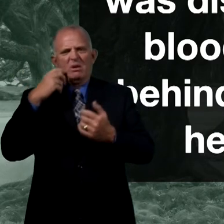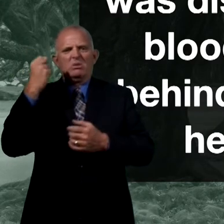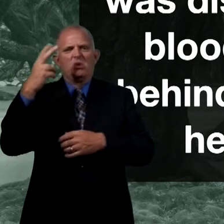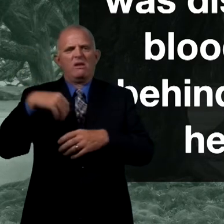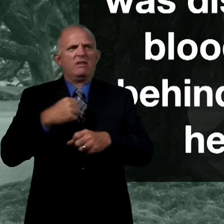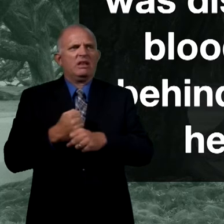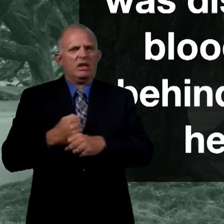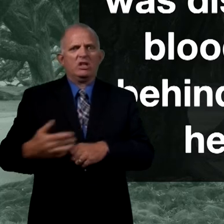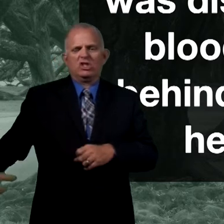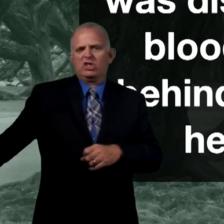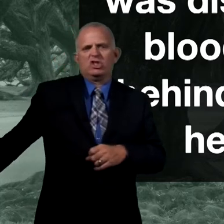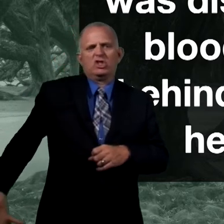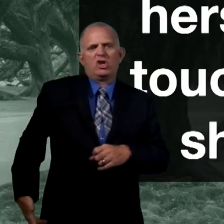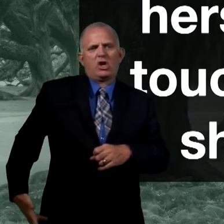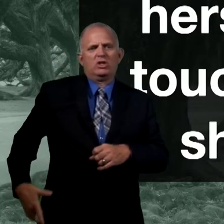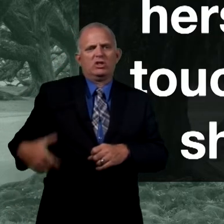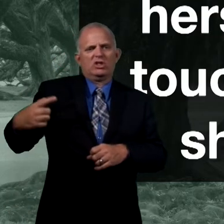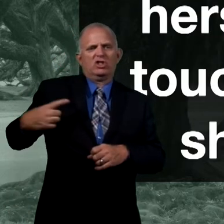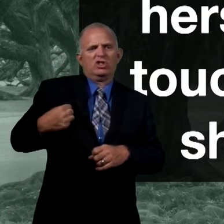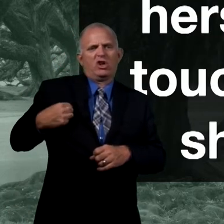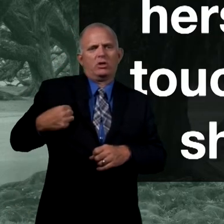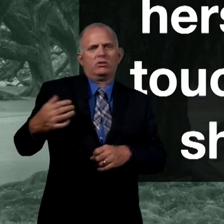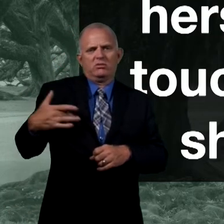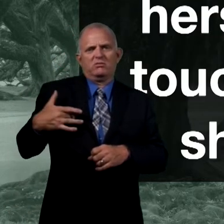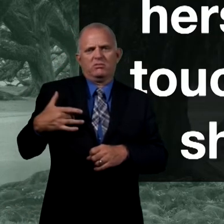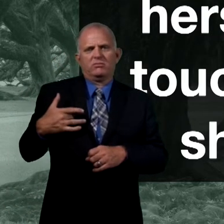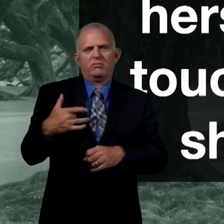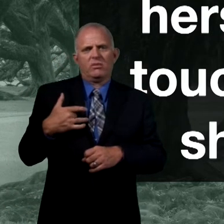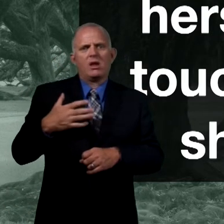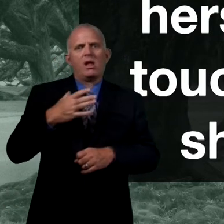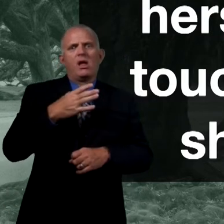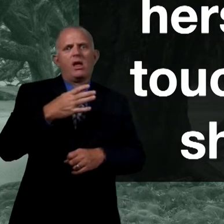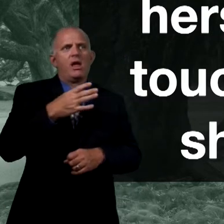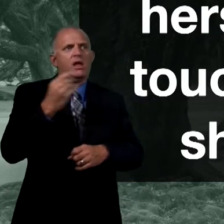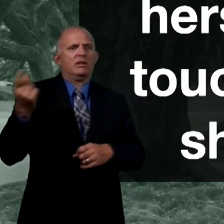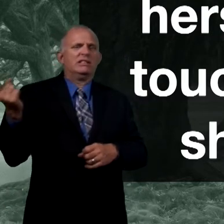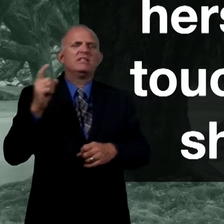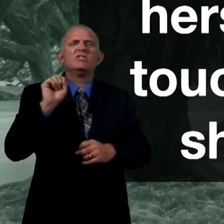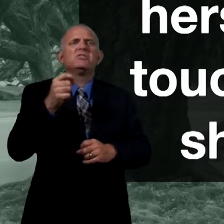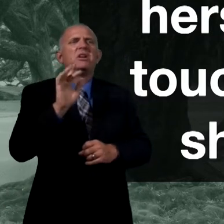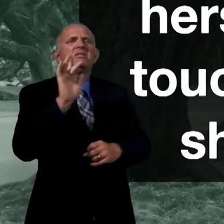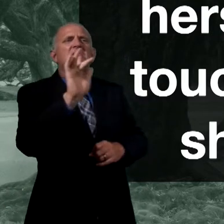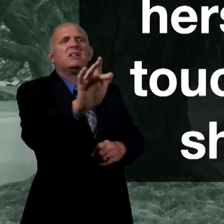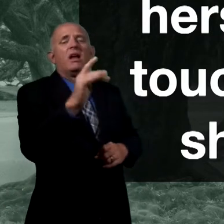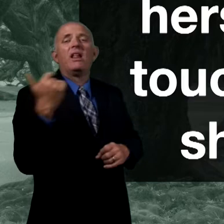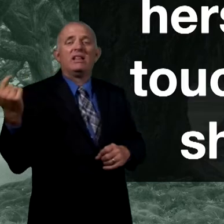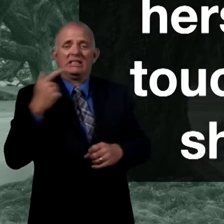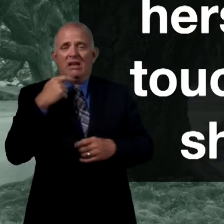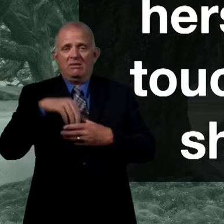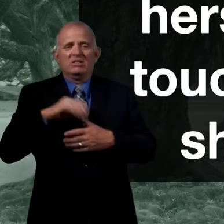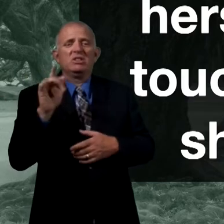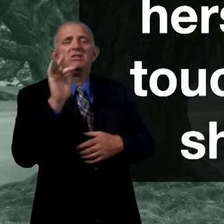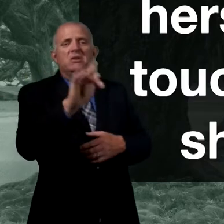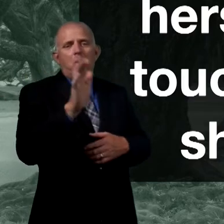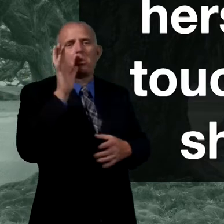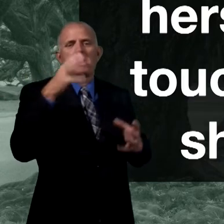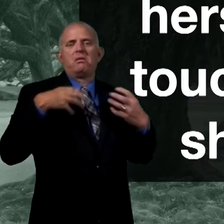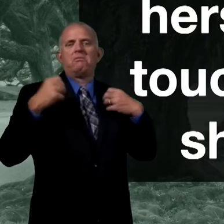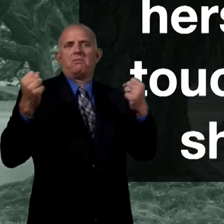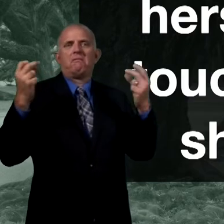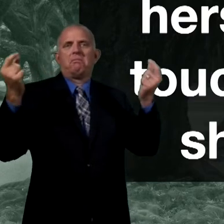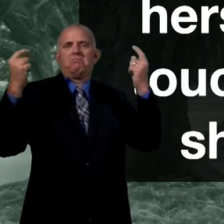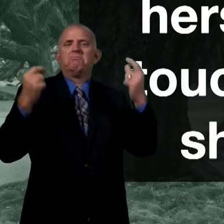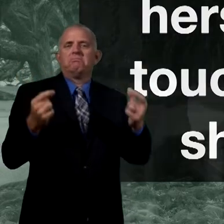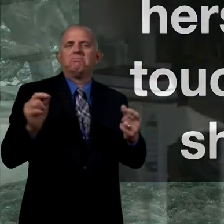garment. Matthew 9:21. For she said within herself, if I may but touch his garment, I shall be whole.